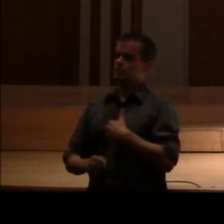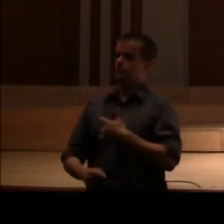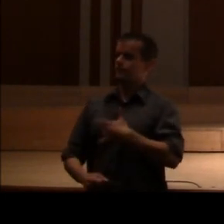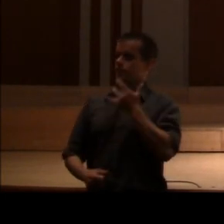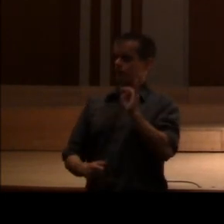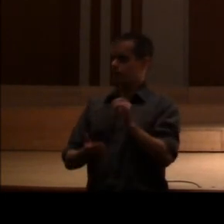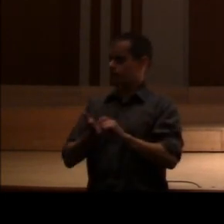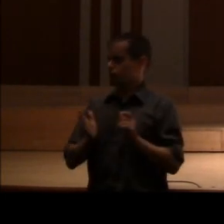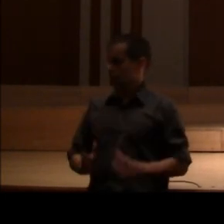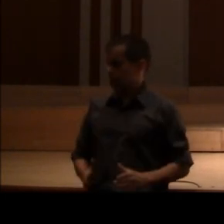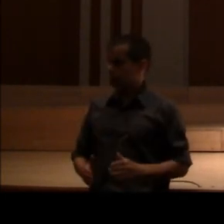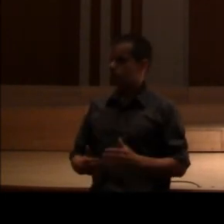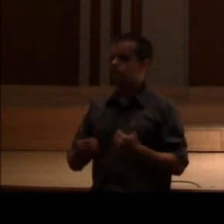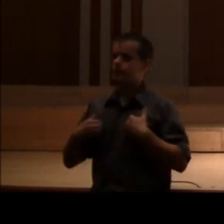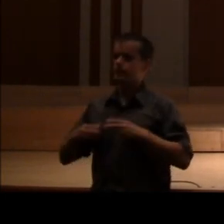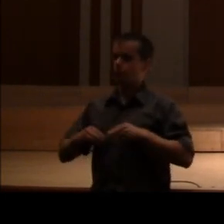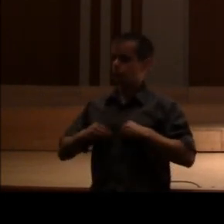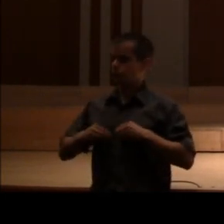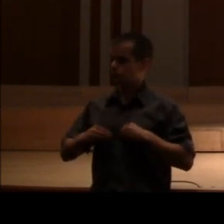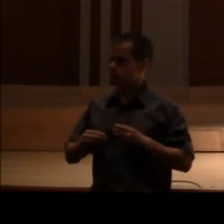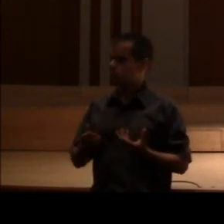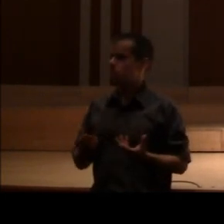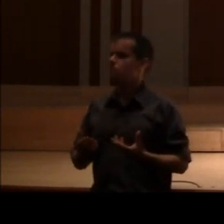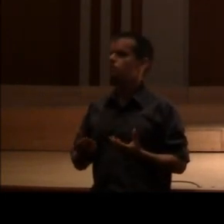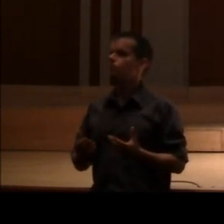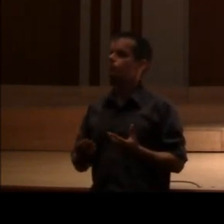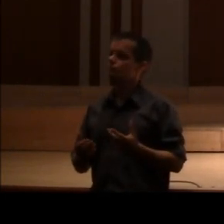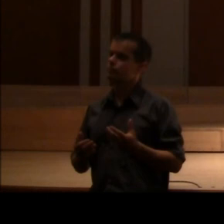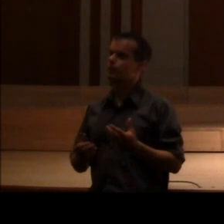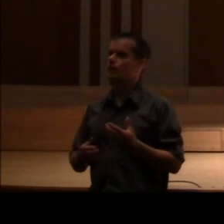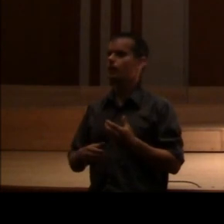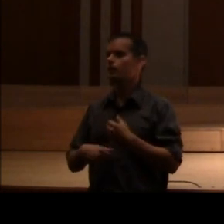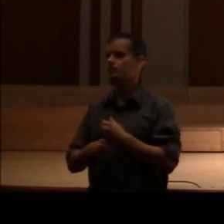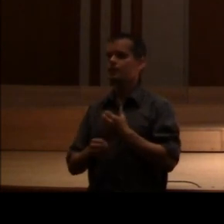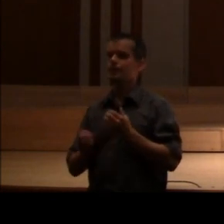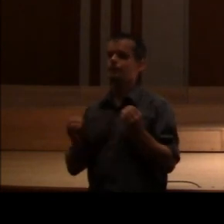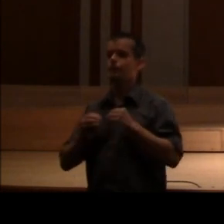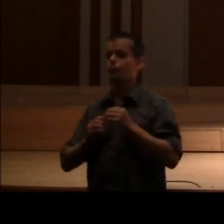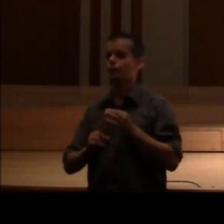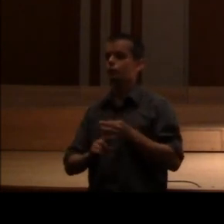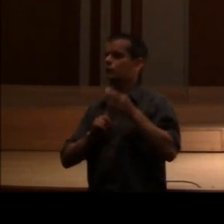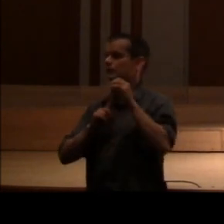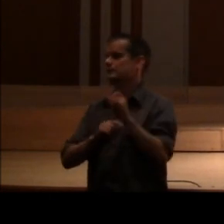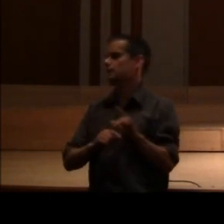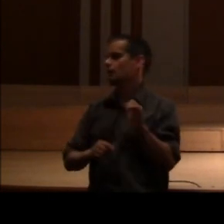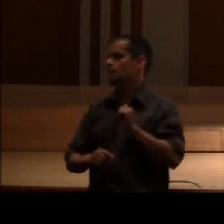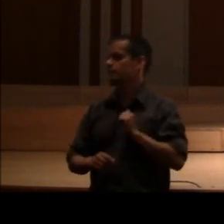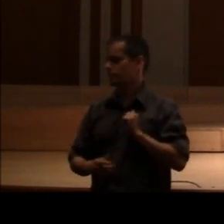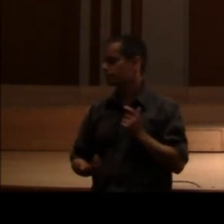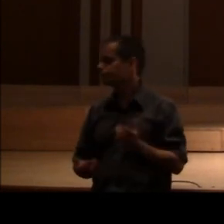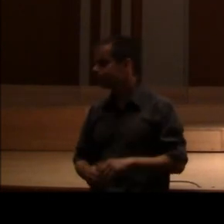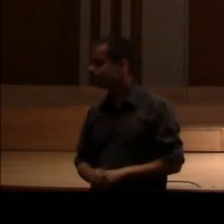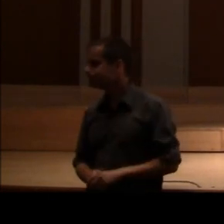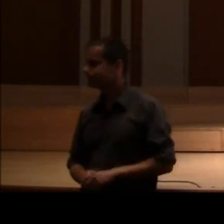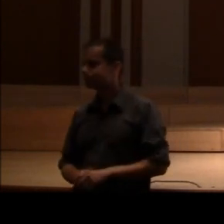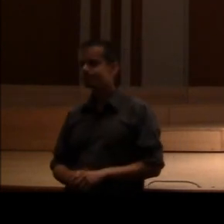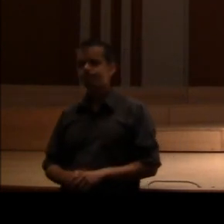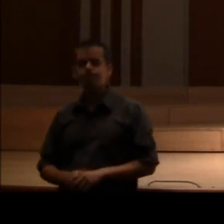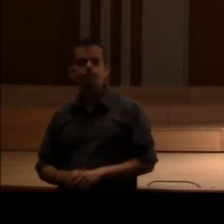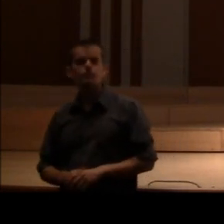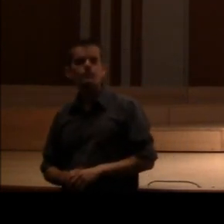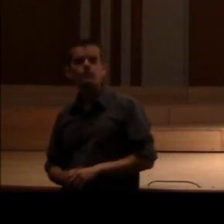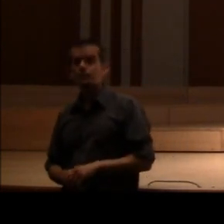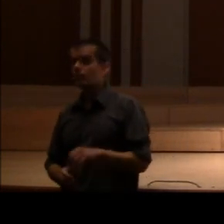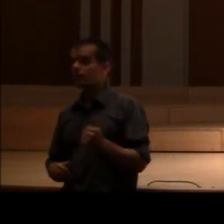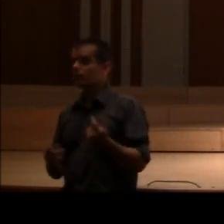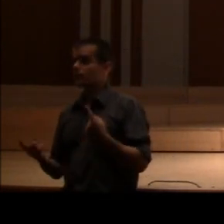think maybe form more of a unique style, even if you're copying others. So, yeah, great experience. Thank you. Any other